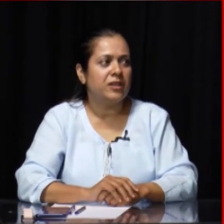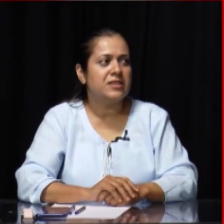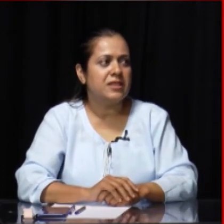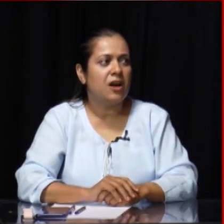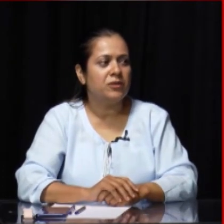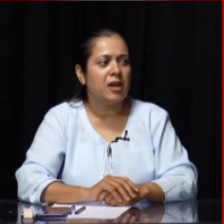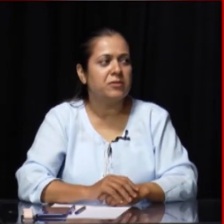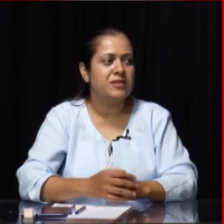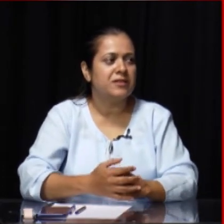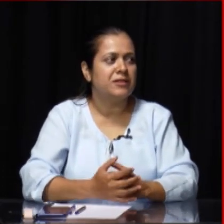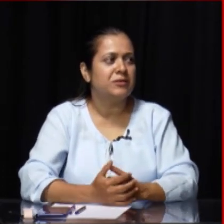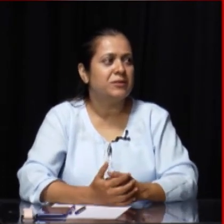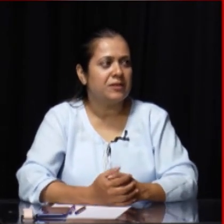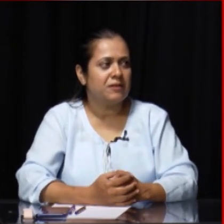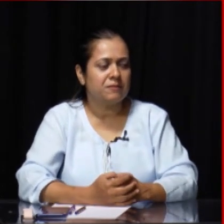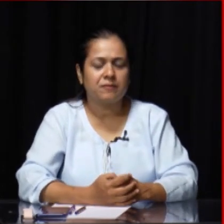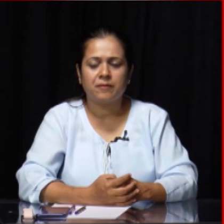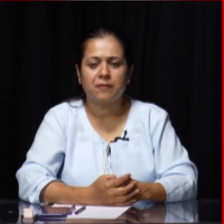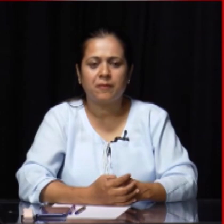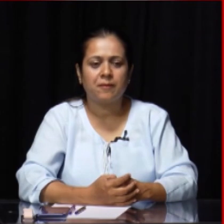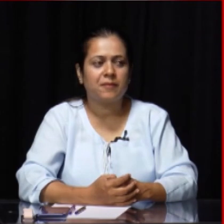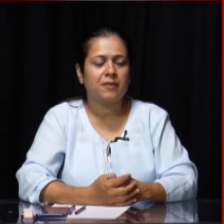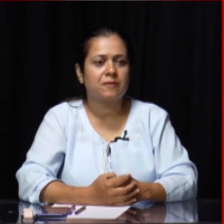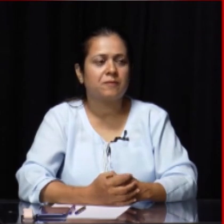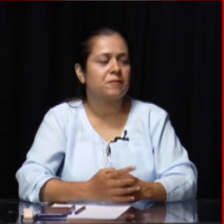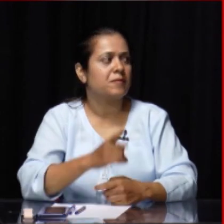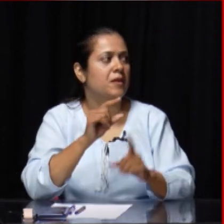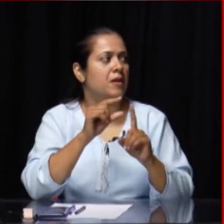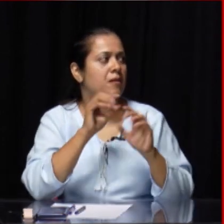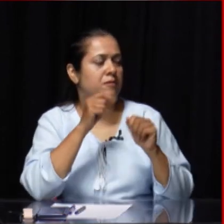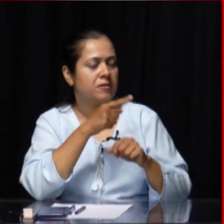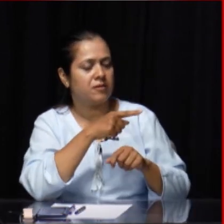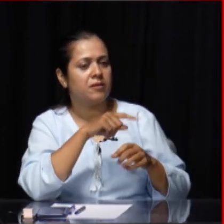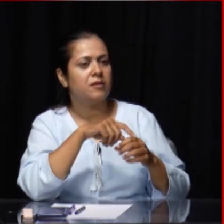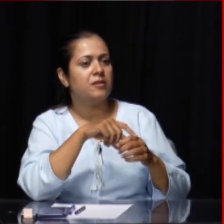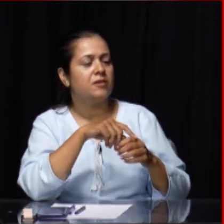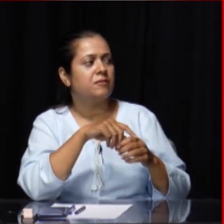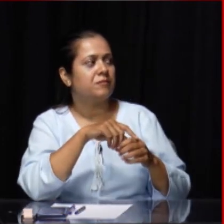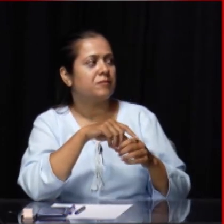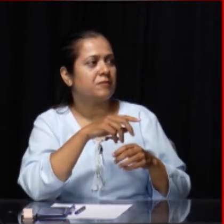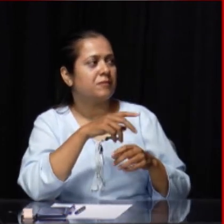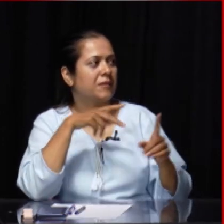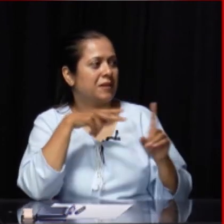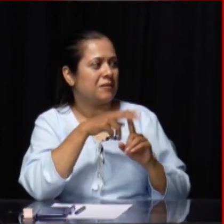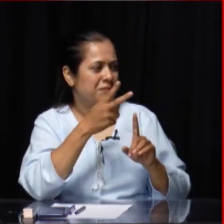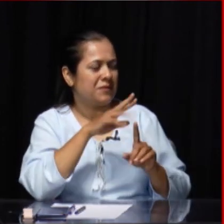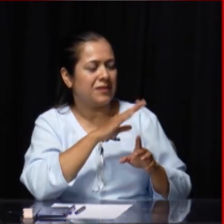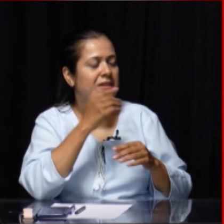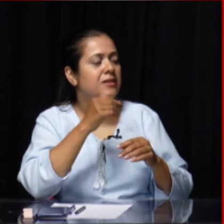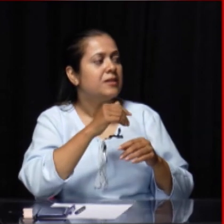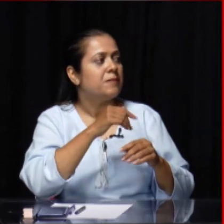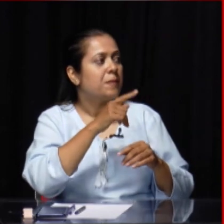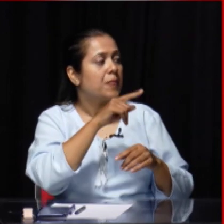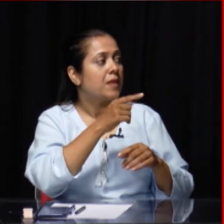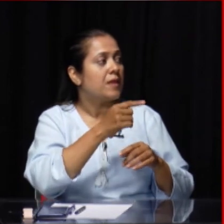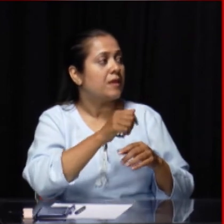So now let's see how it happens, you know. Yeah. Prasad, we had interrupted you and got back. When you